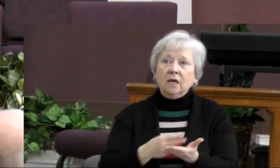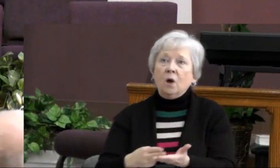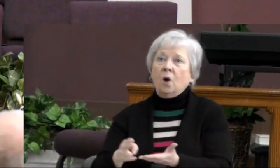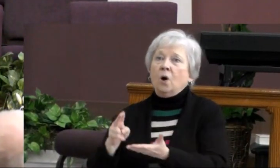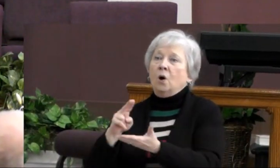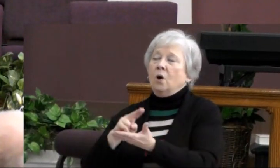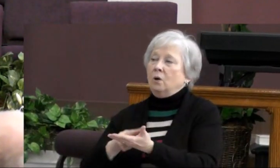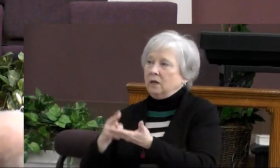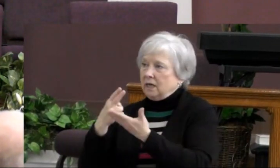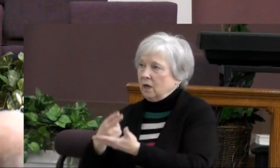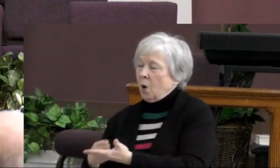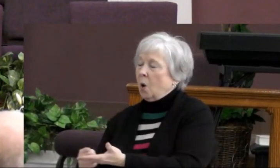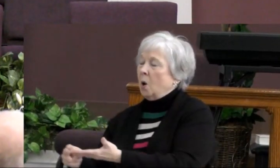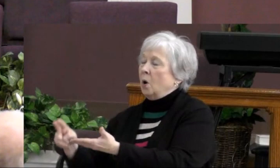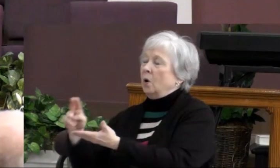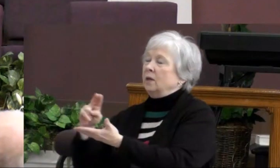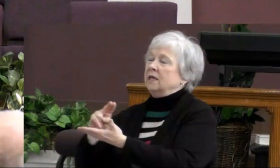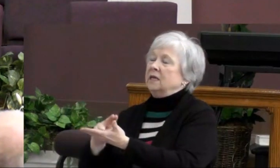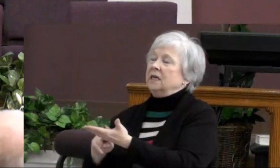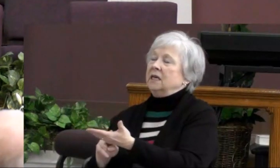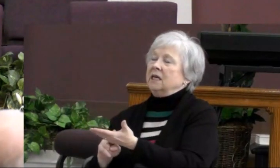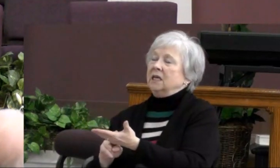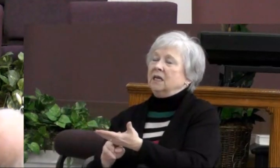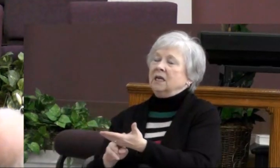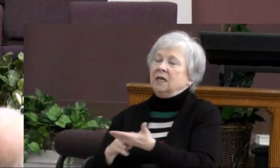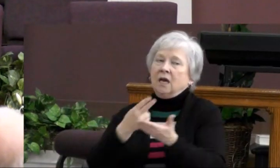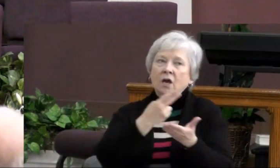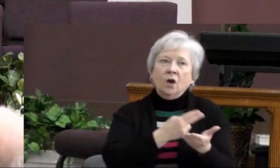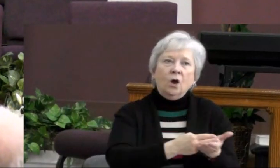Holy, holy, holy.